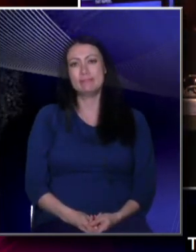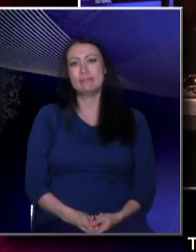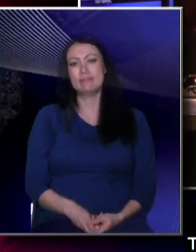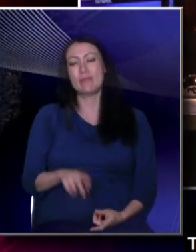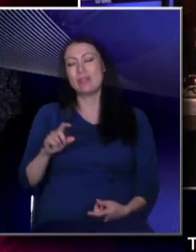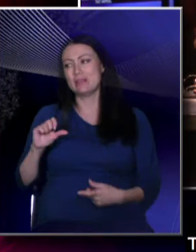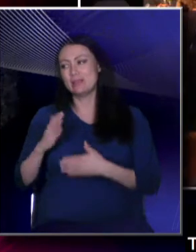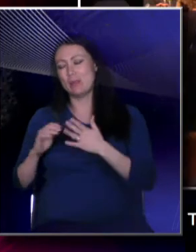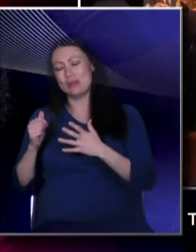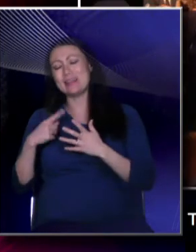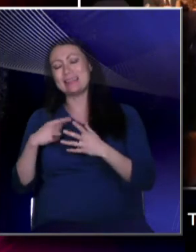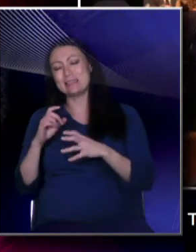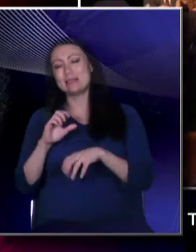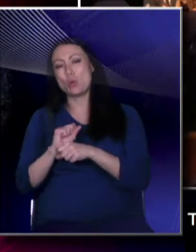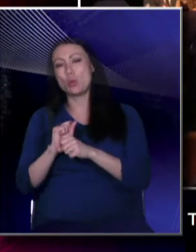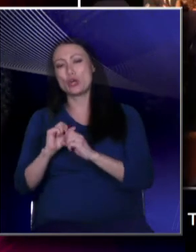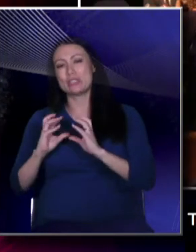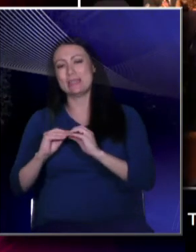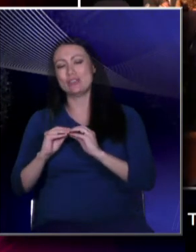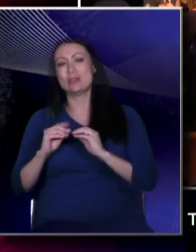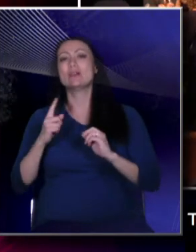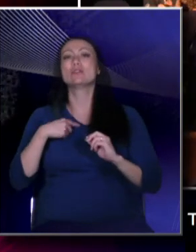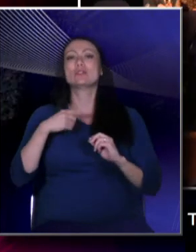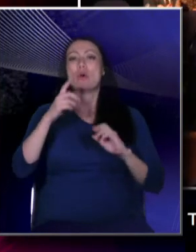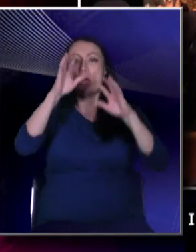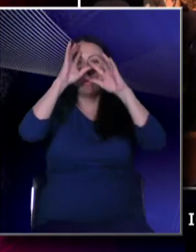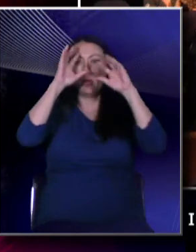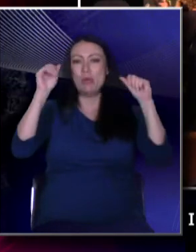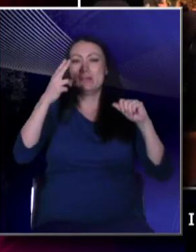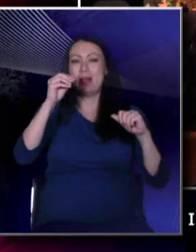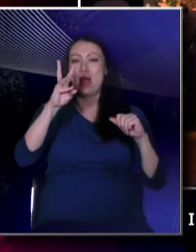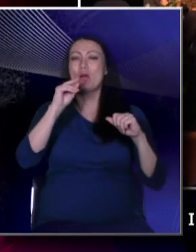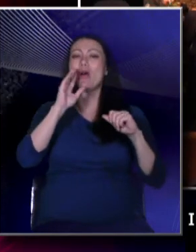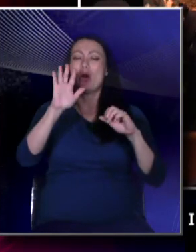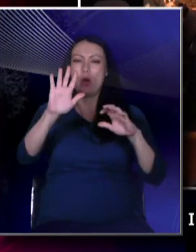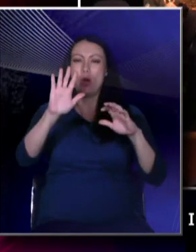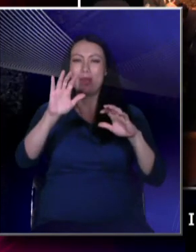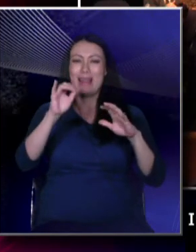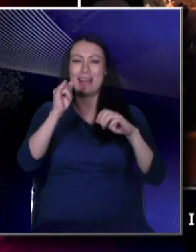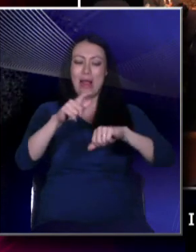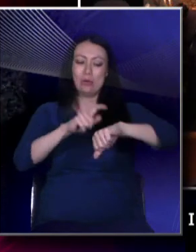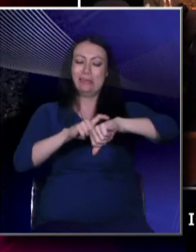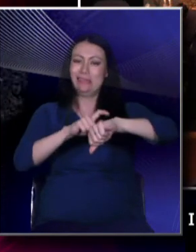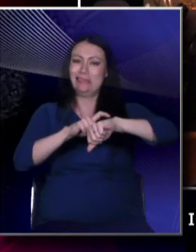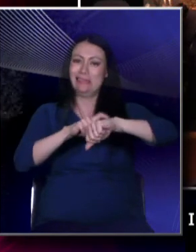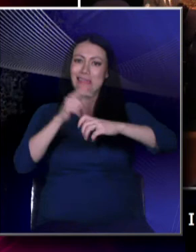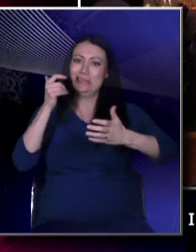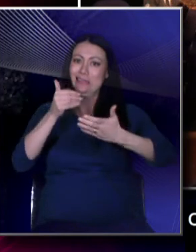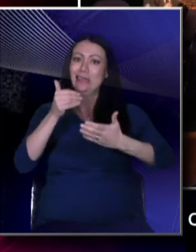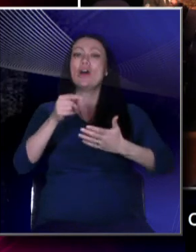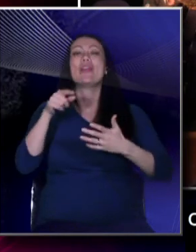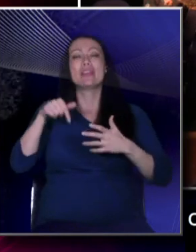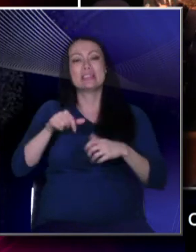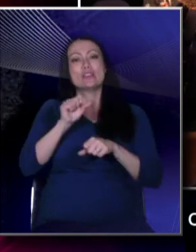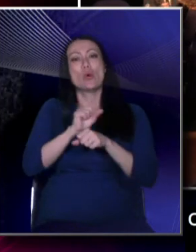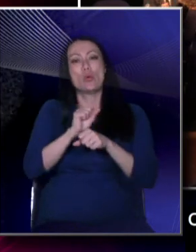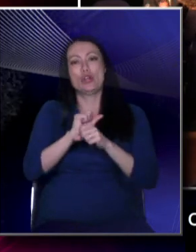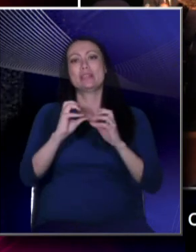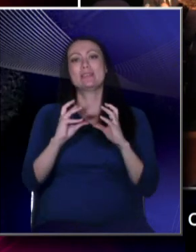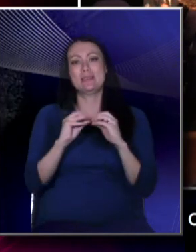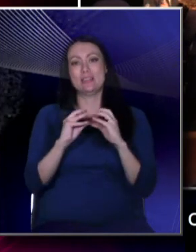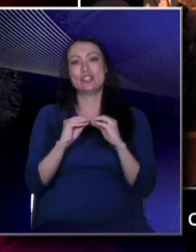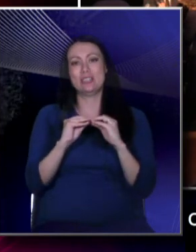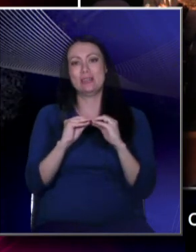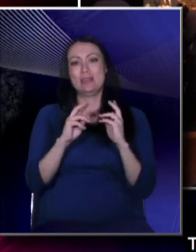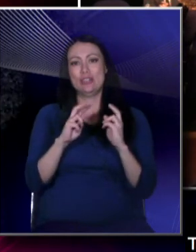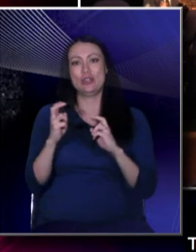So I'm going to have to interject here because we're starting to click against a clock, and I think this is a work session issue that we need to dig deeper because